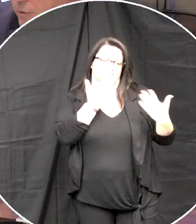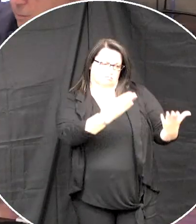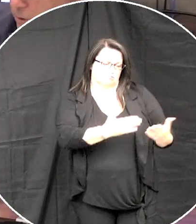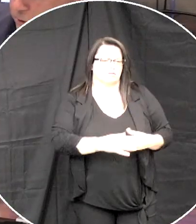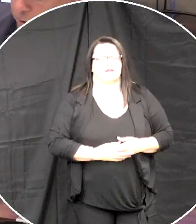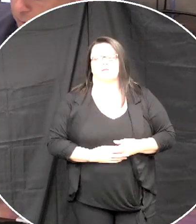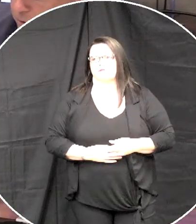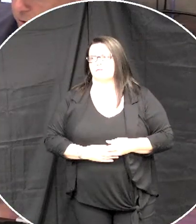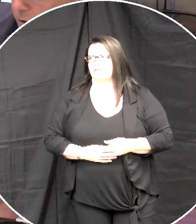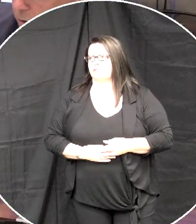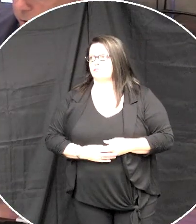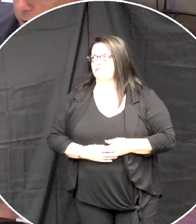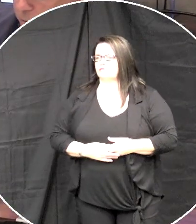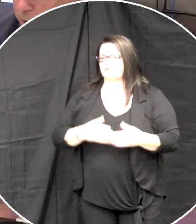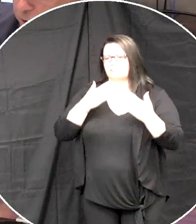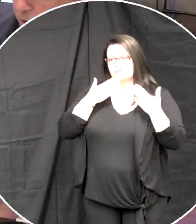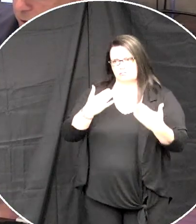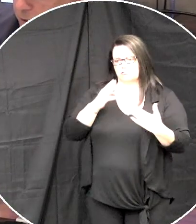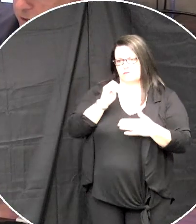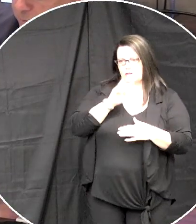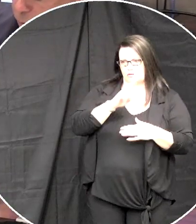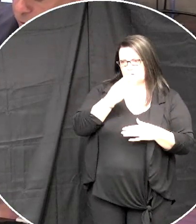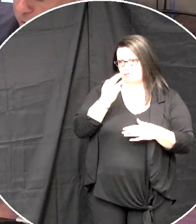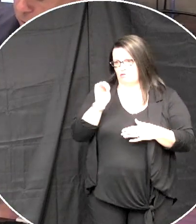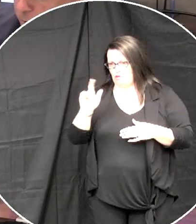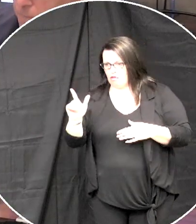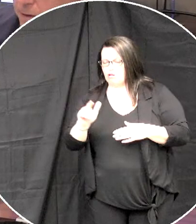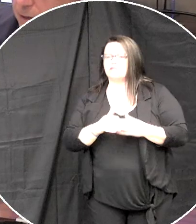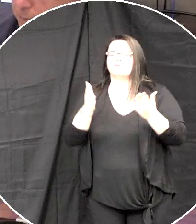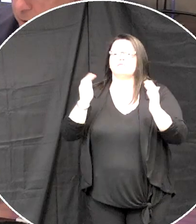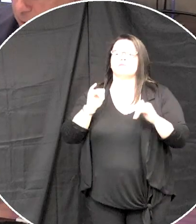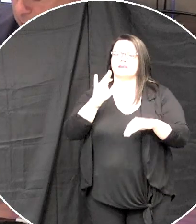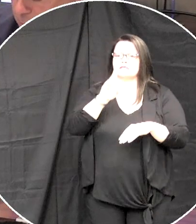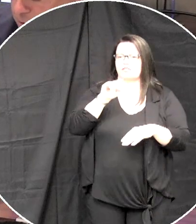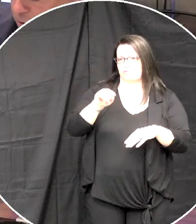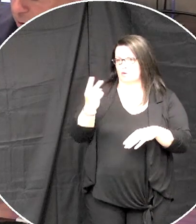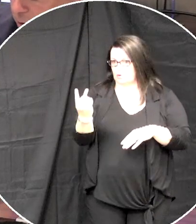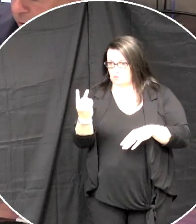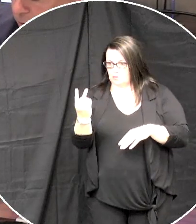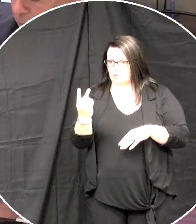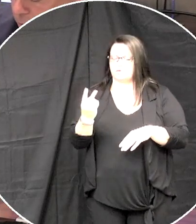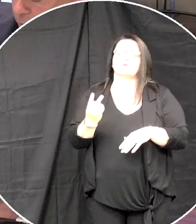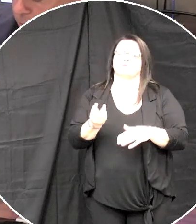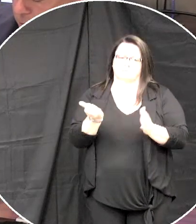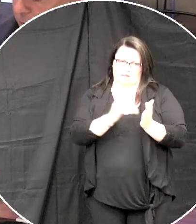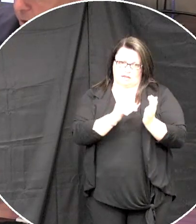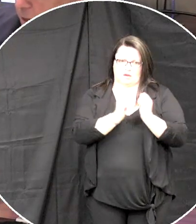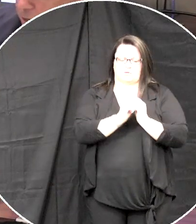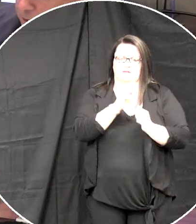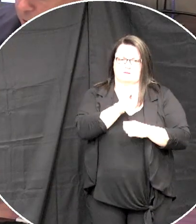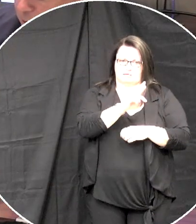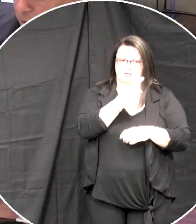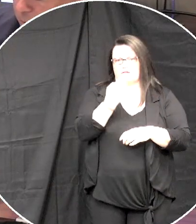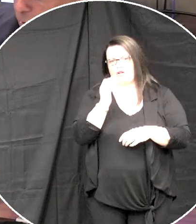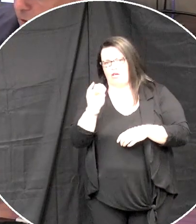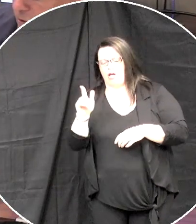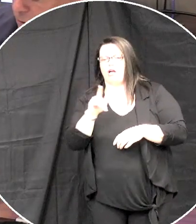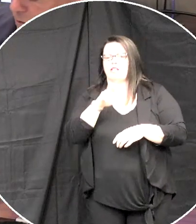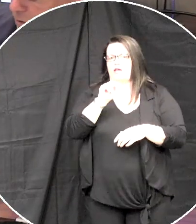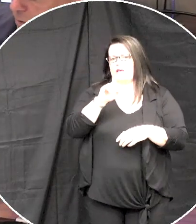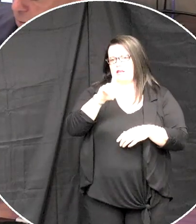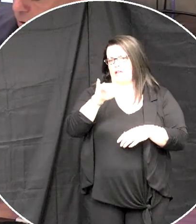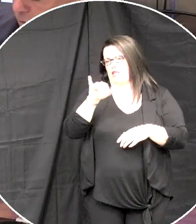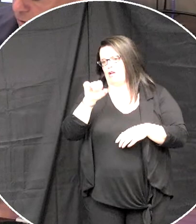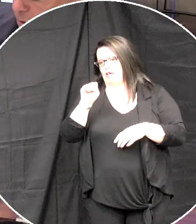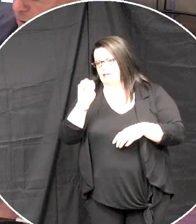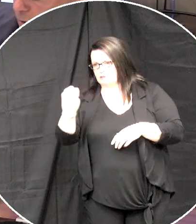Thank you very much, Mr. Hall. Greatly appreciate it. 7.2, keeping with Mr. Hall now, the NLISE reports,